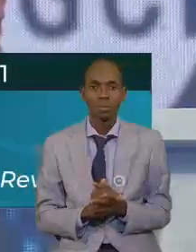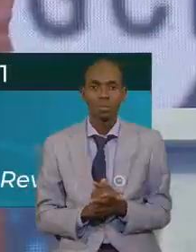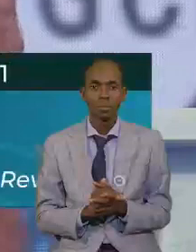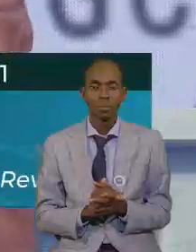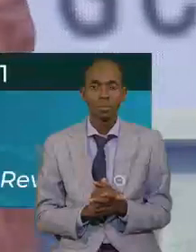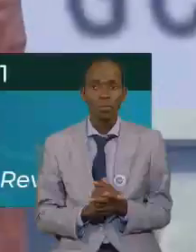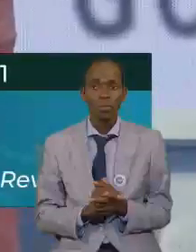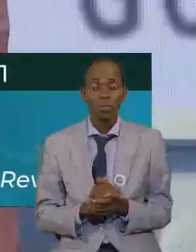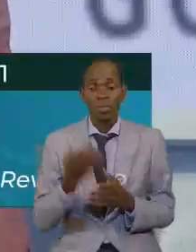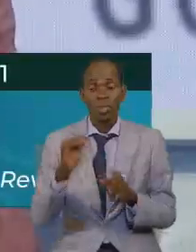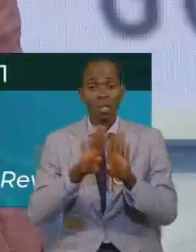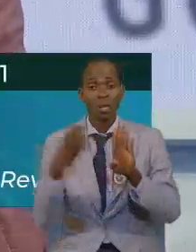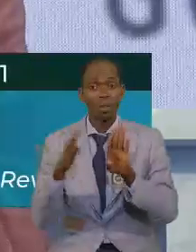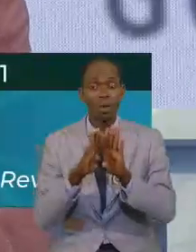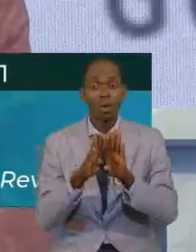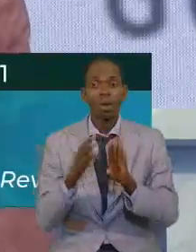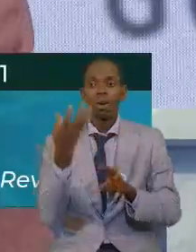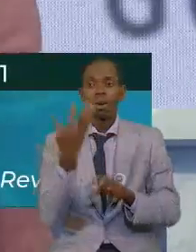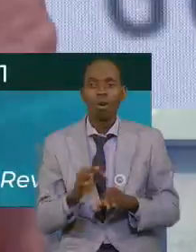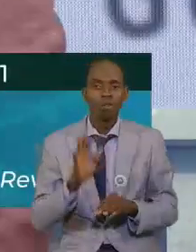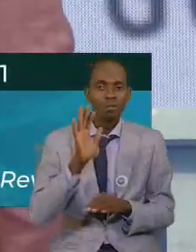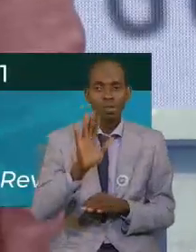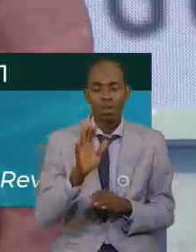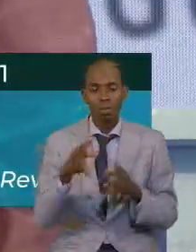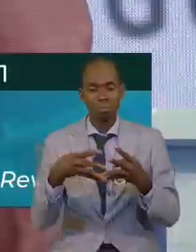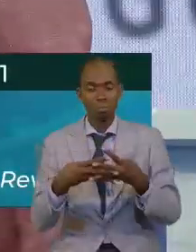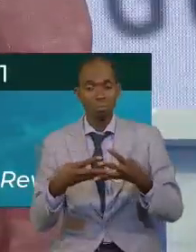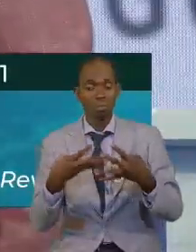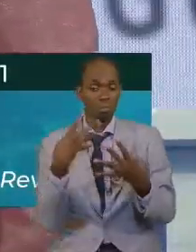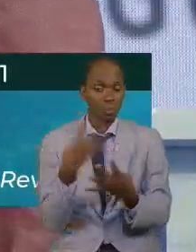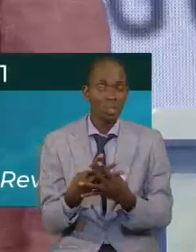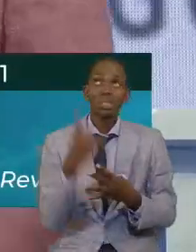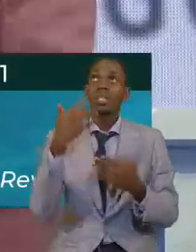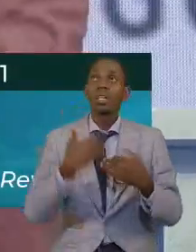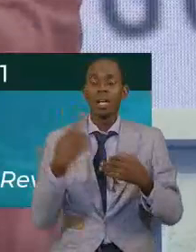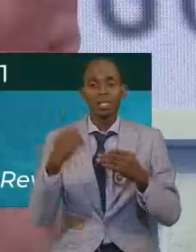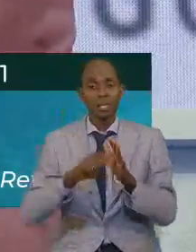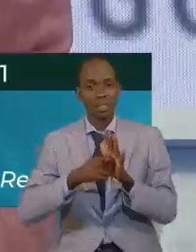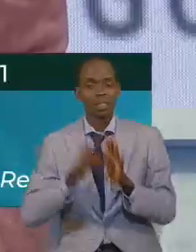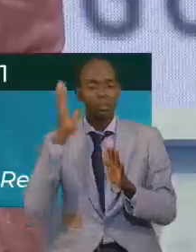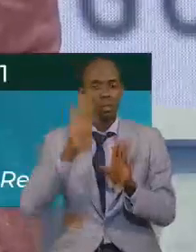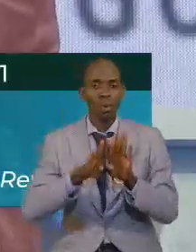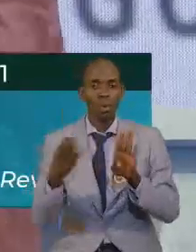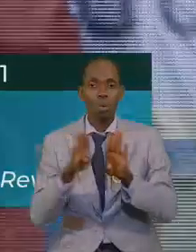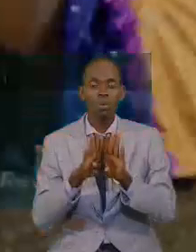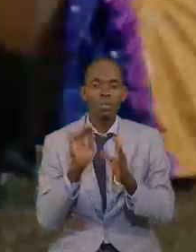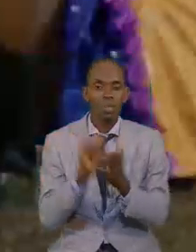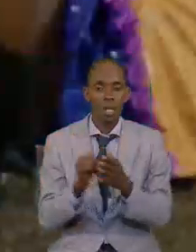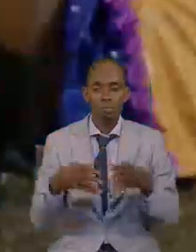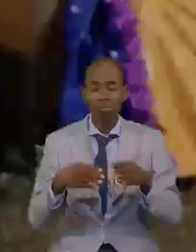The door of your imprisonment, he has the key. He'll open that door. You'll come out